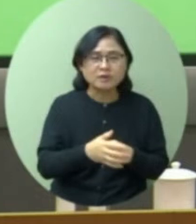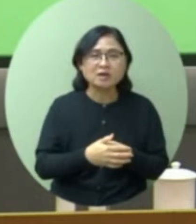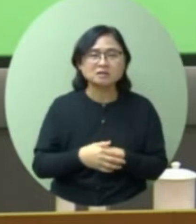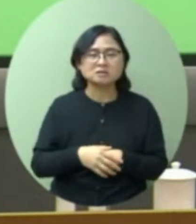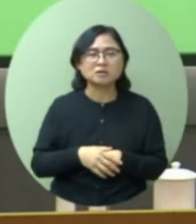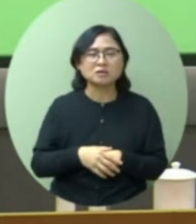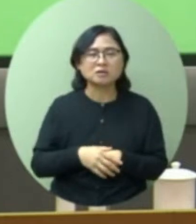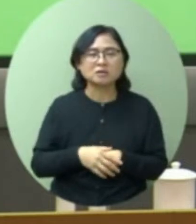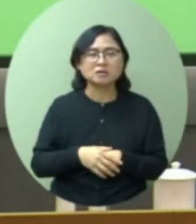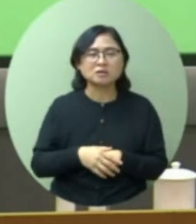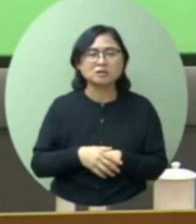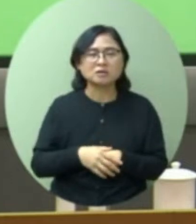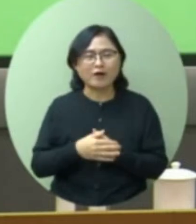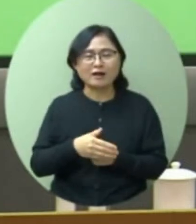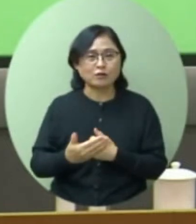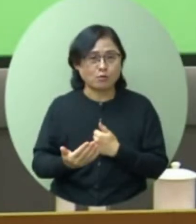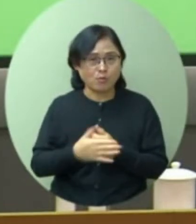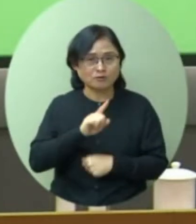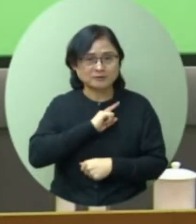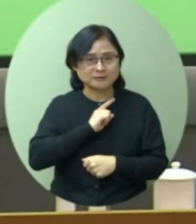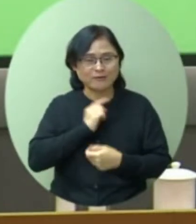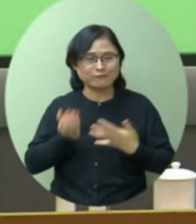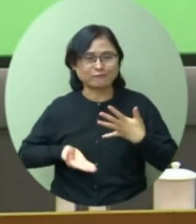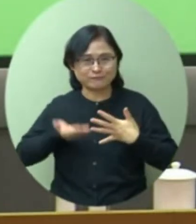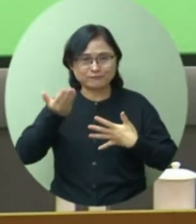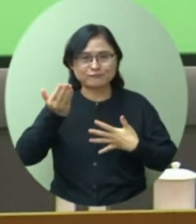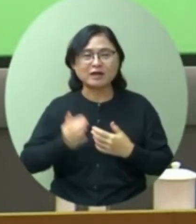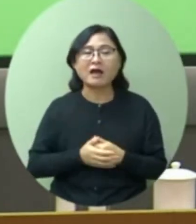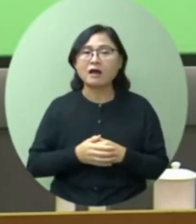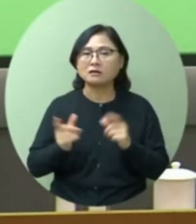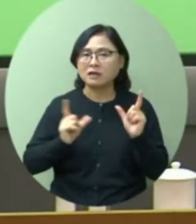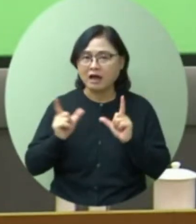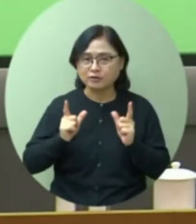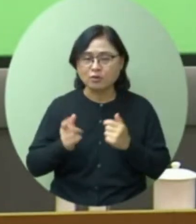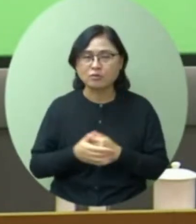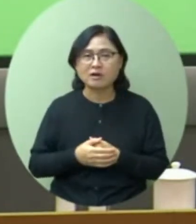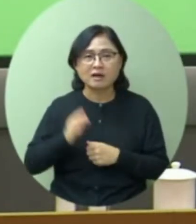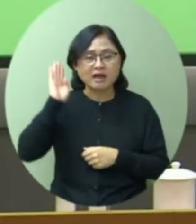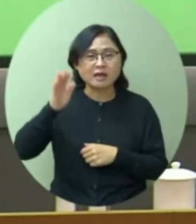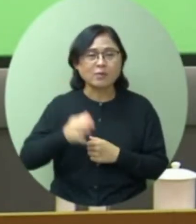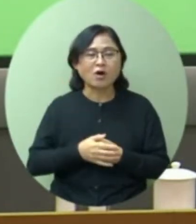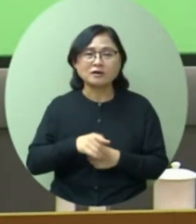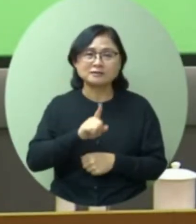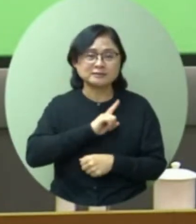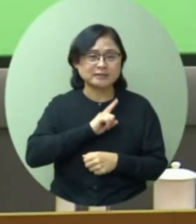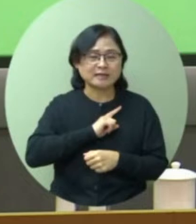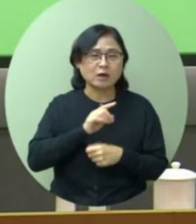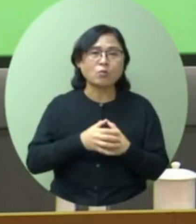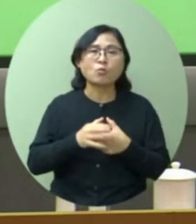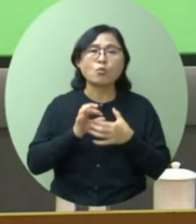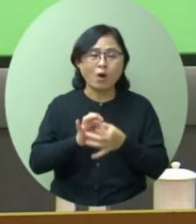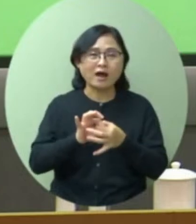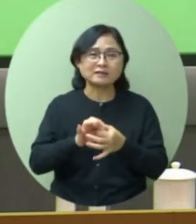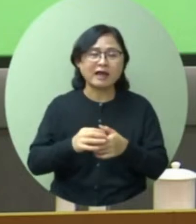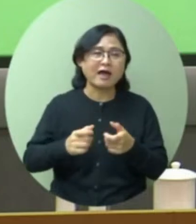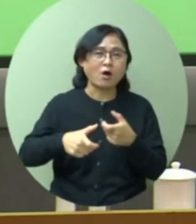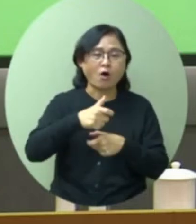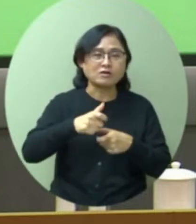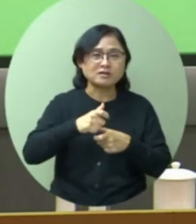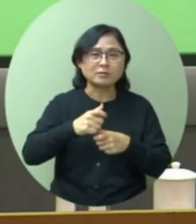I identified areas where we need improvement. When our ranking hasn't improved, then we will do more. So